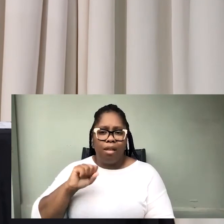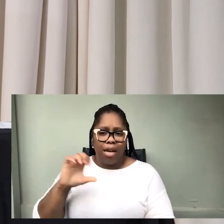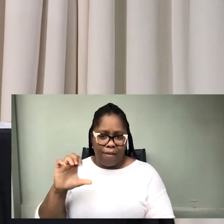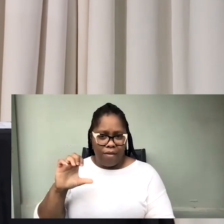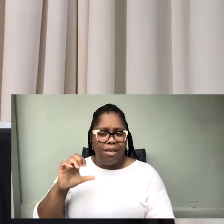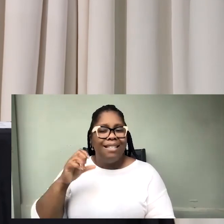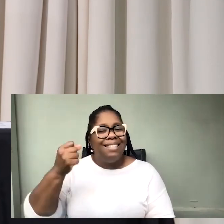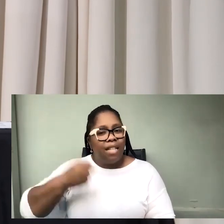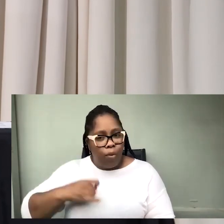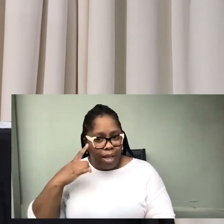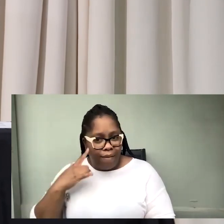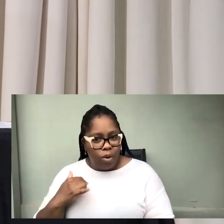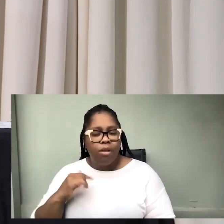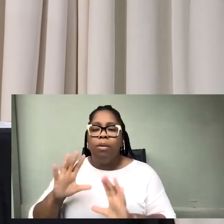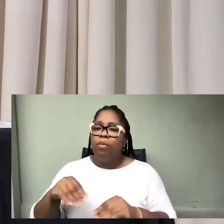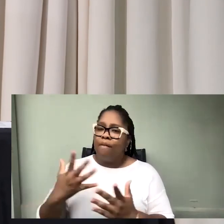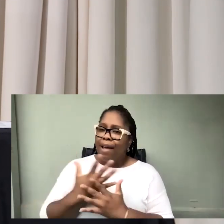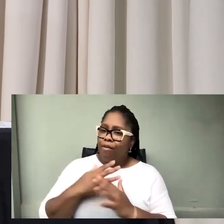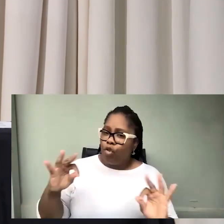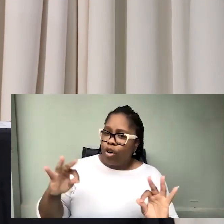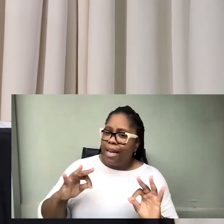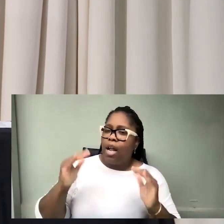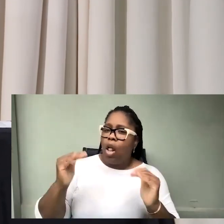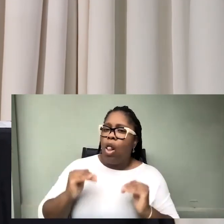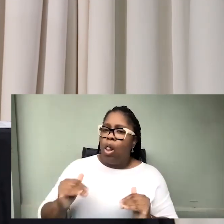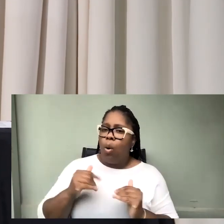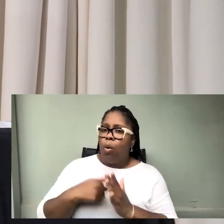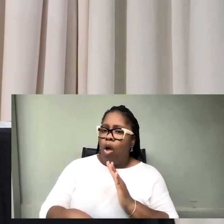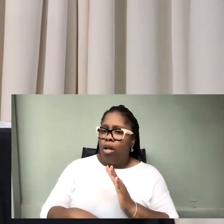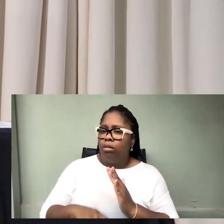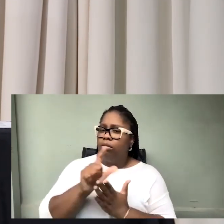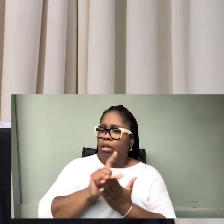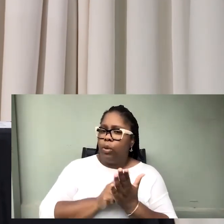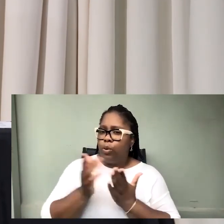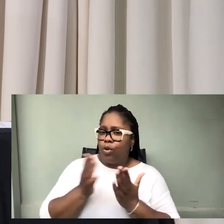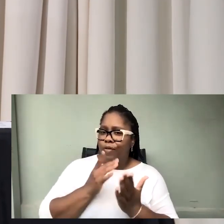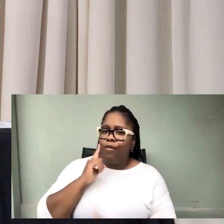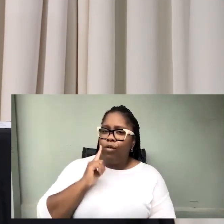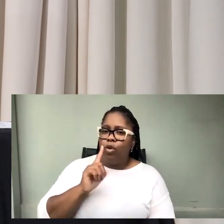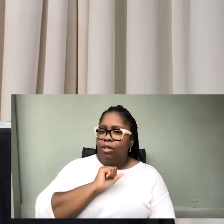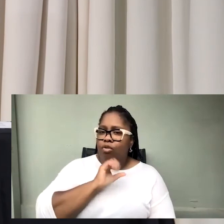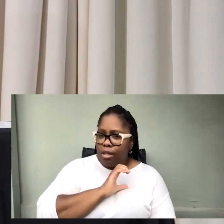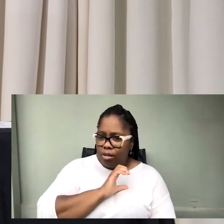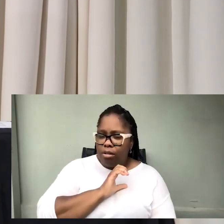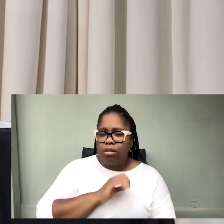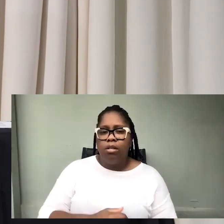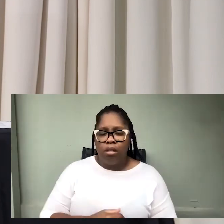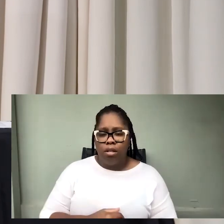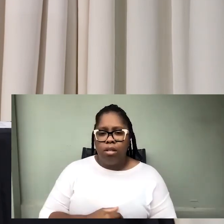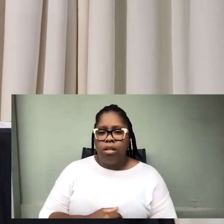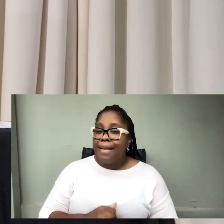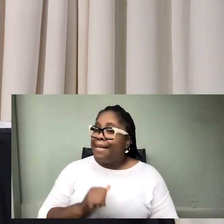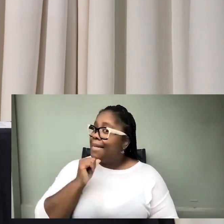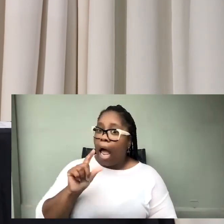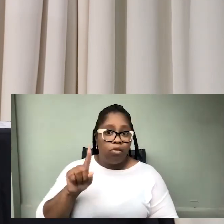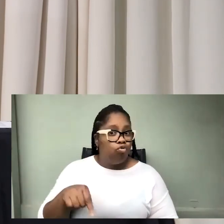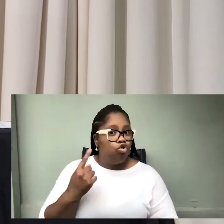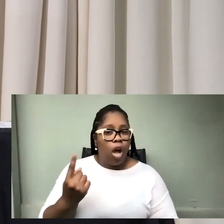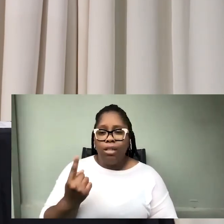California, and they provide free and low-cost legal services to seniors, and not just